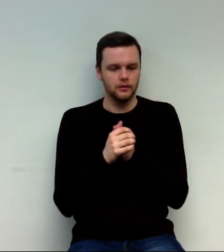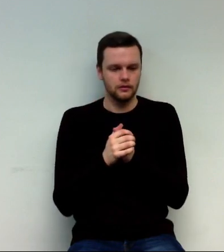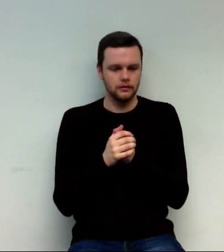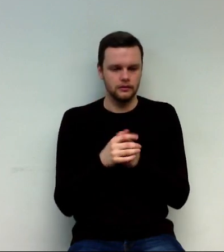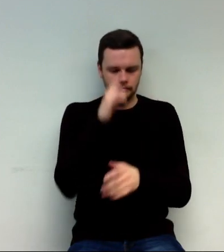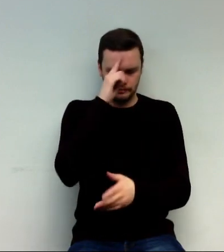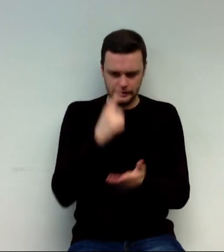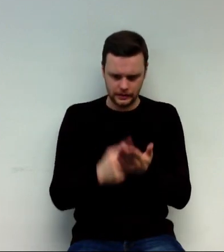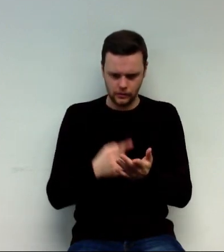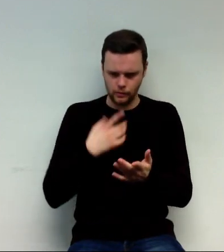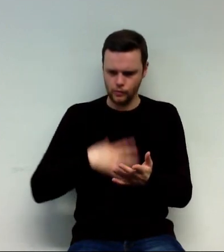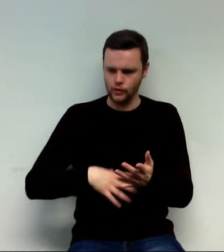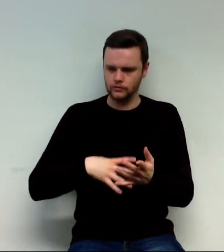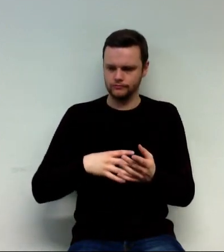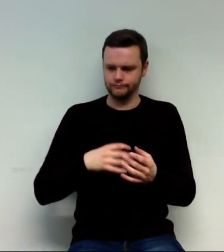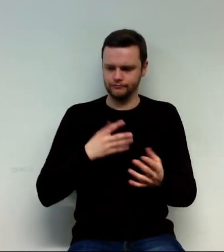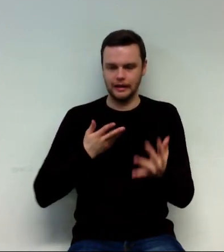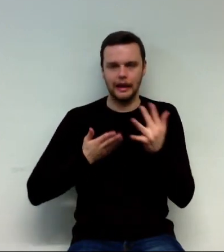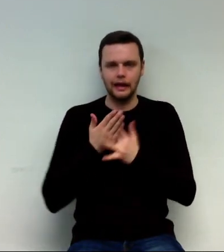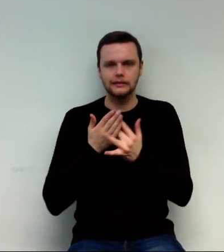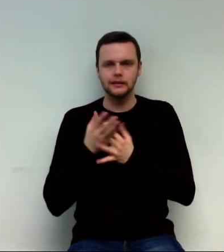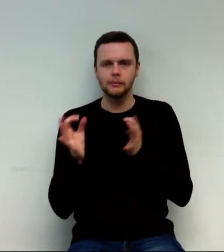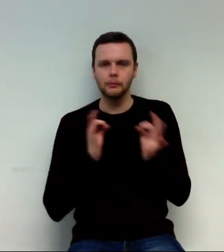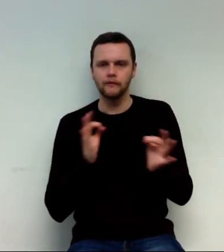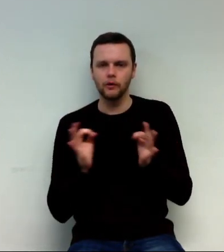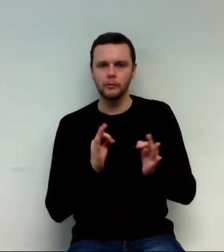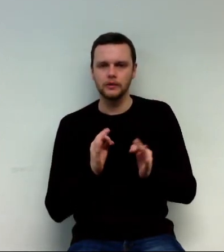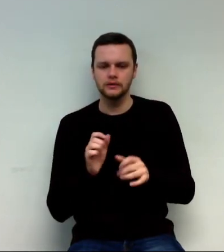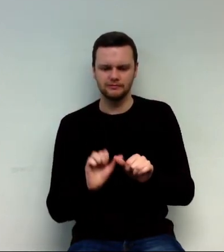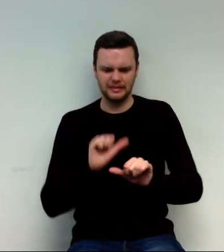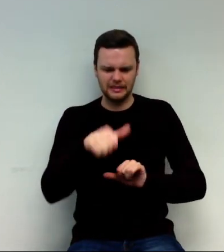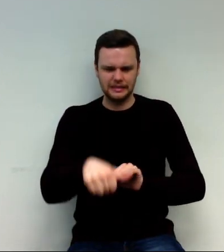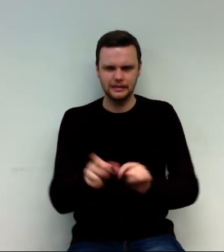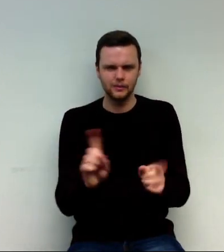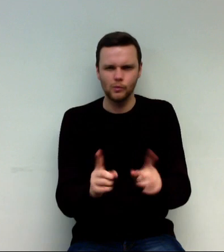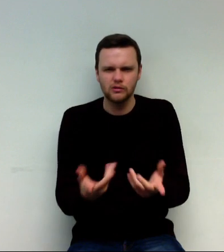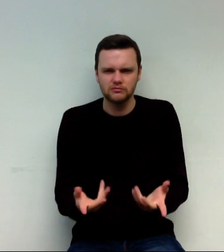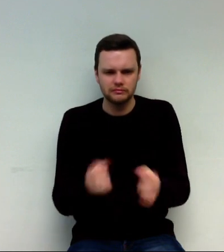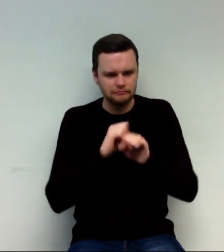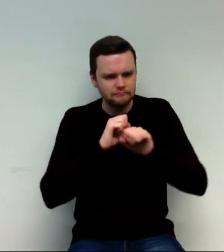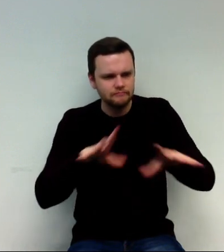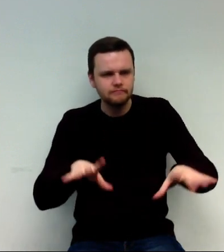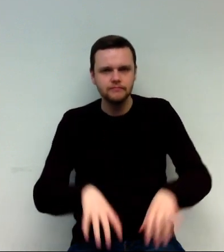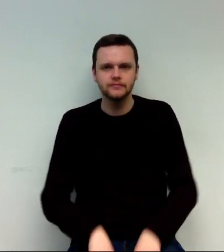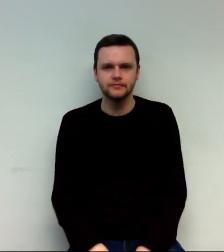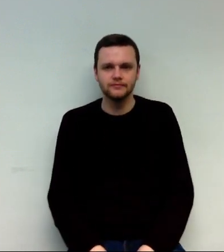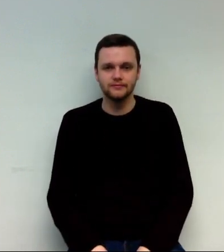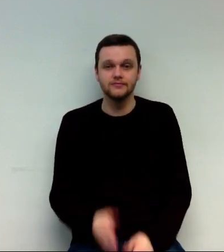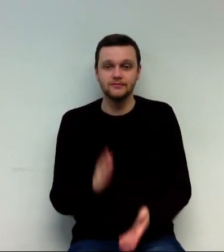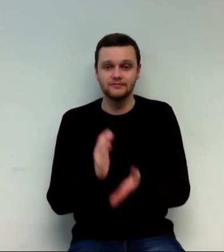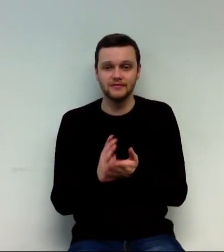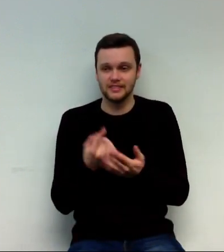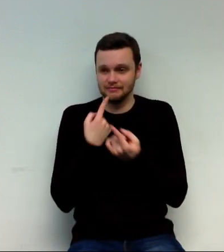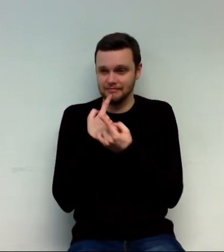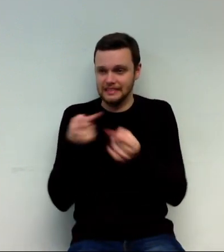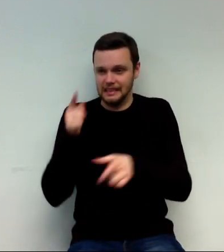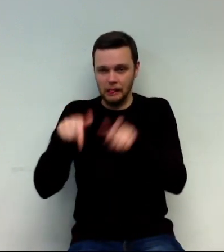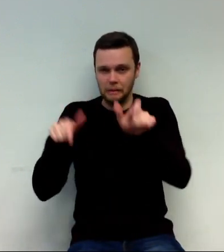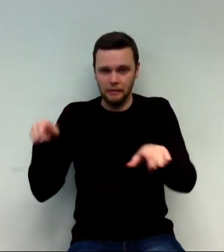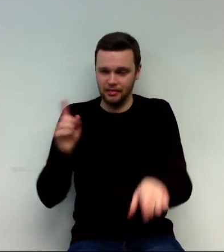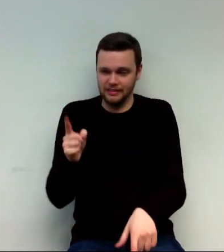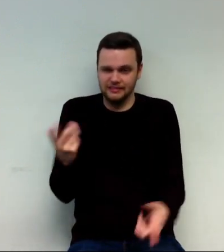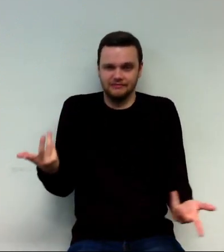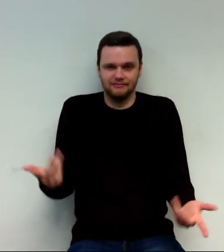you've decided to do an accessible performance, what's the next step in telling people about it? Tell people about it is the main thing to